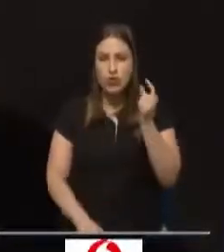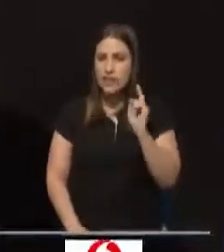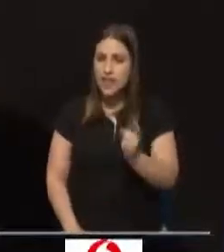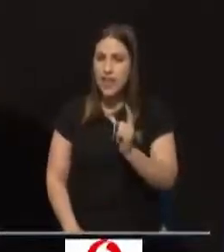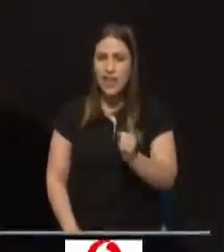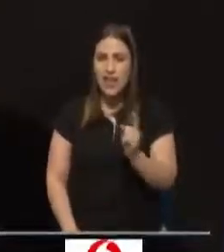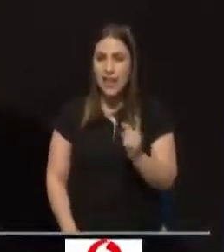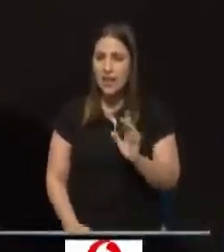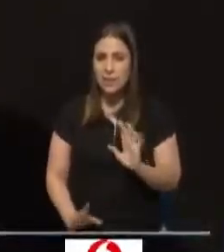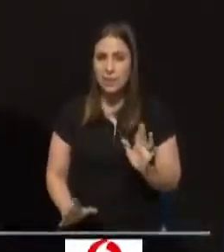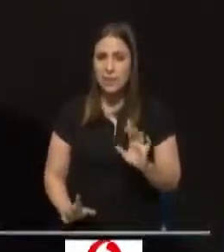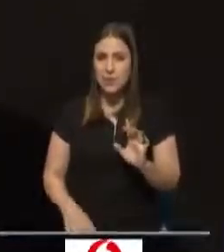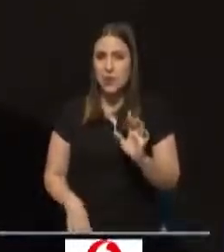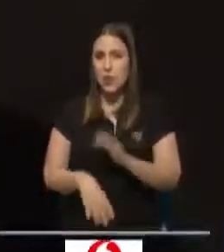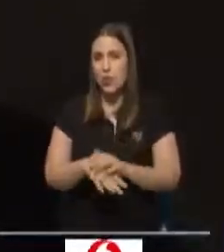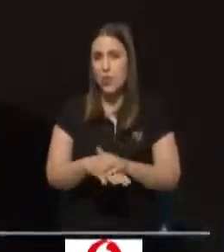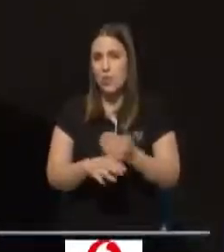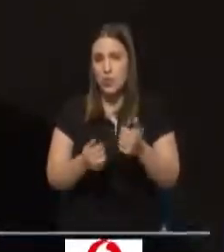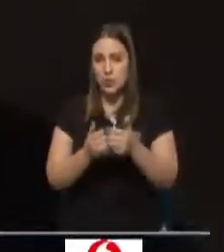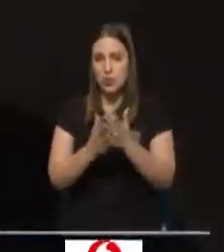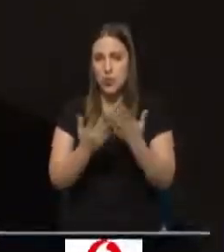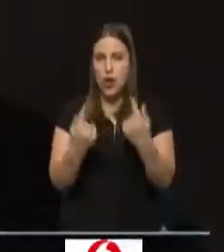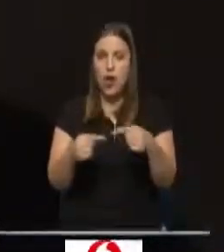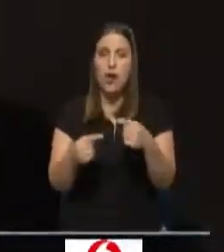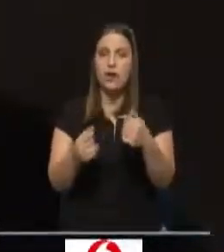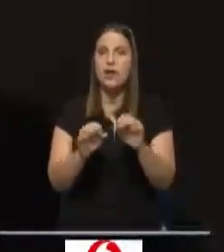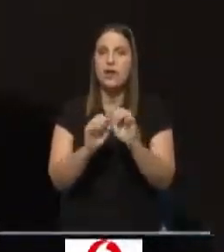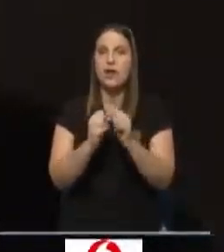is going to be a success, and